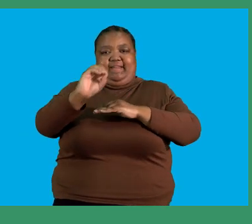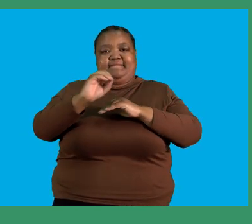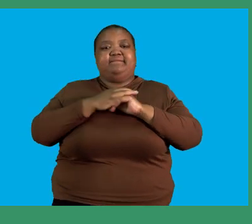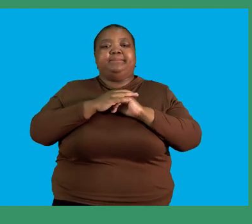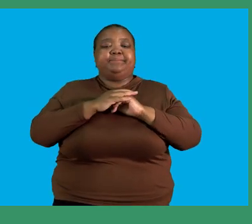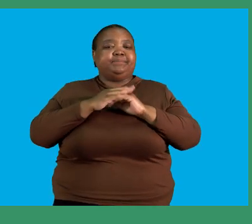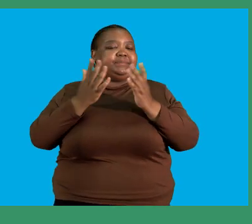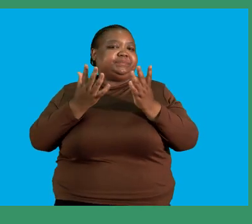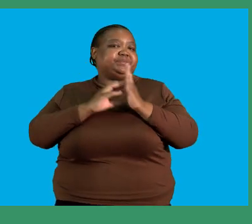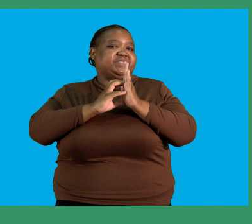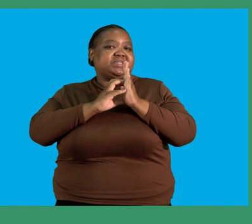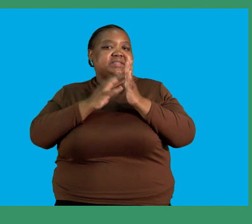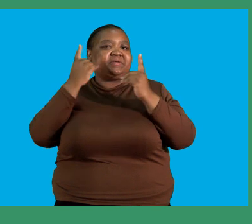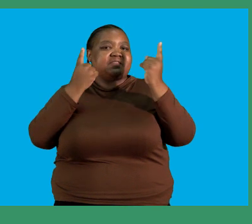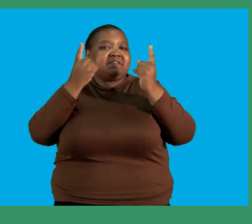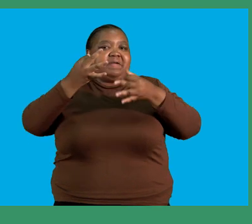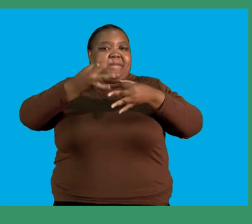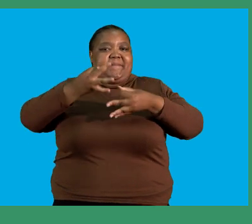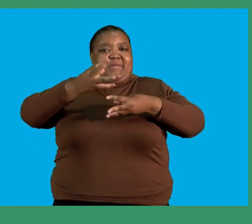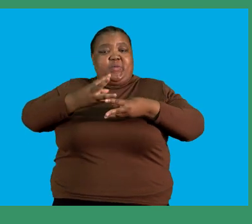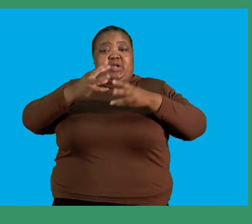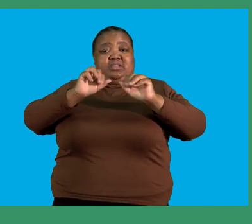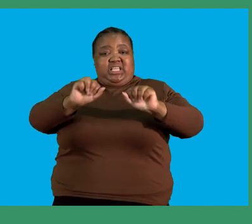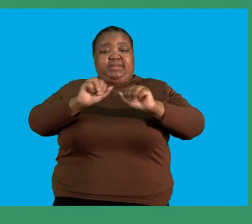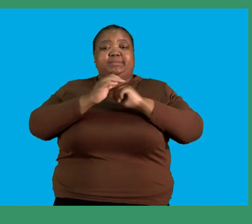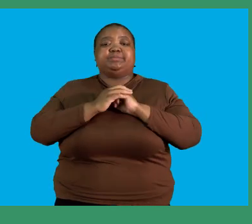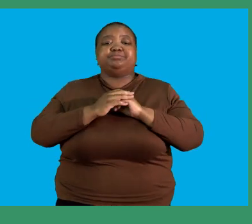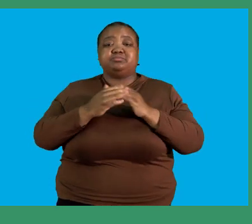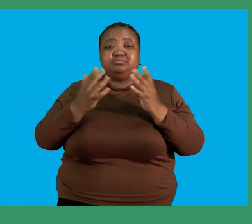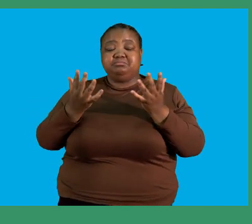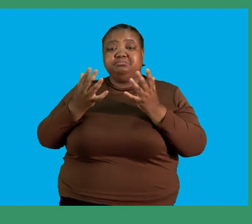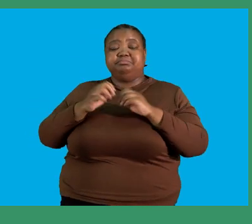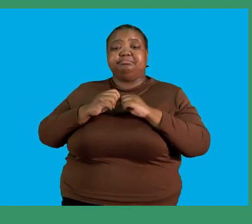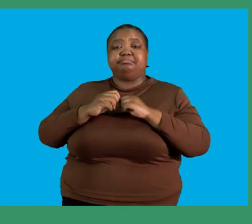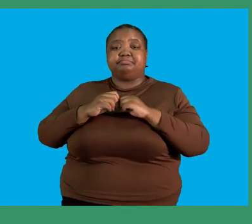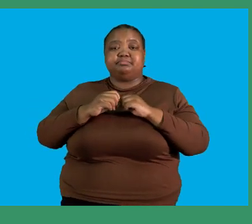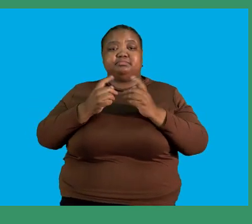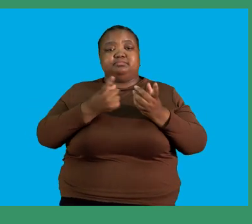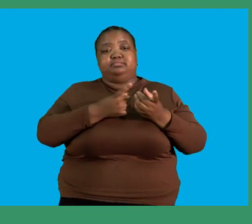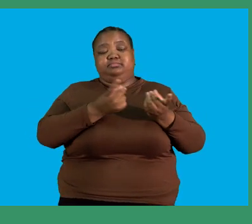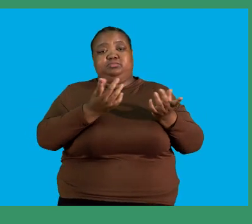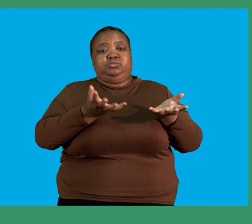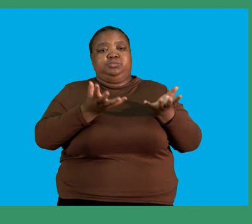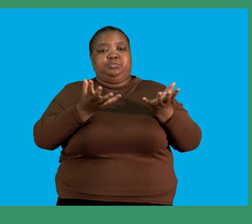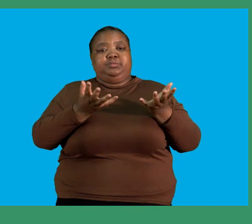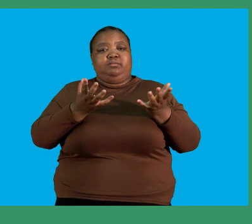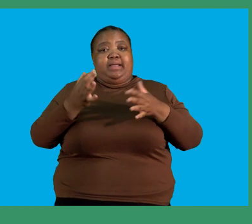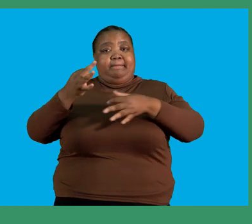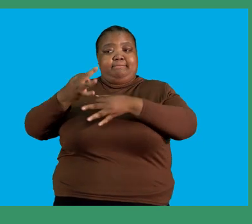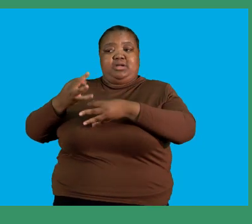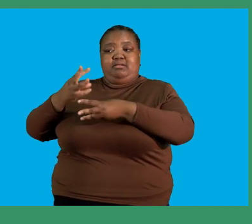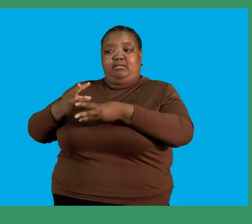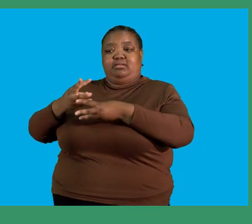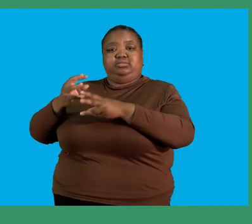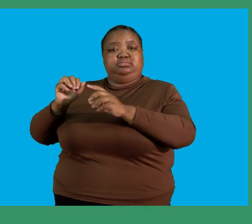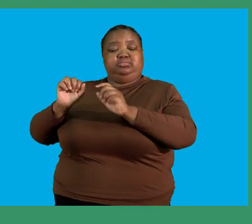think about your parents, for example, grade 11s. You do not have full control over what it is that they